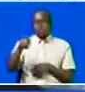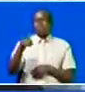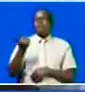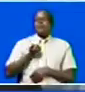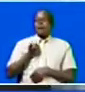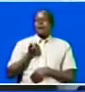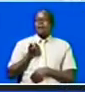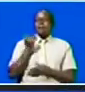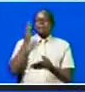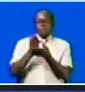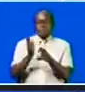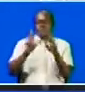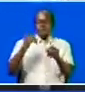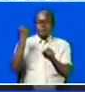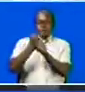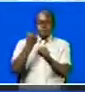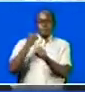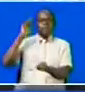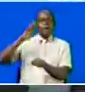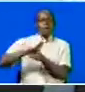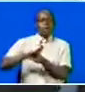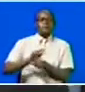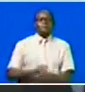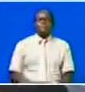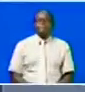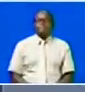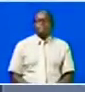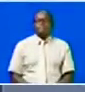a girl who dared to dream. Raquel Mwigai, KTN News.